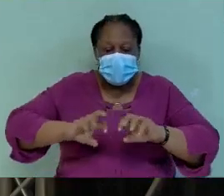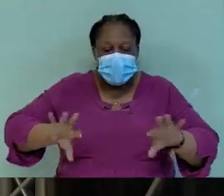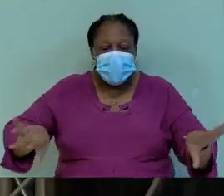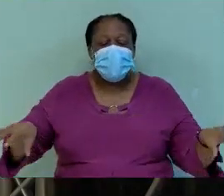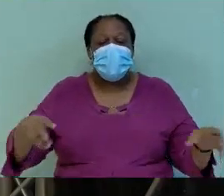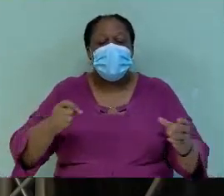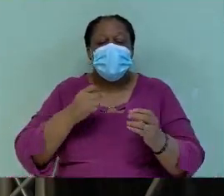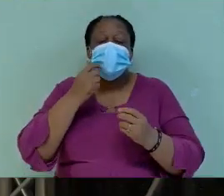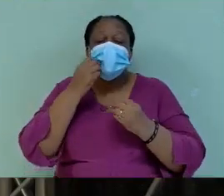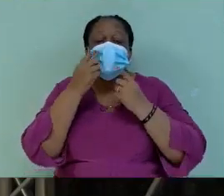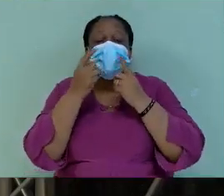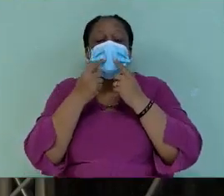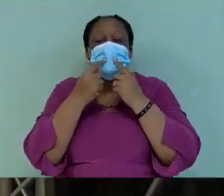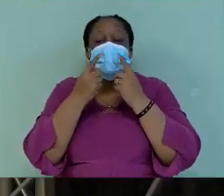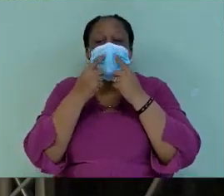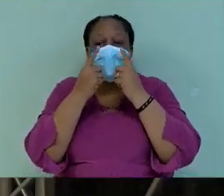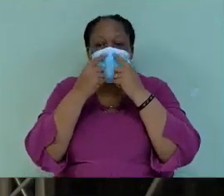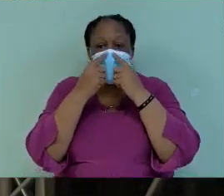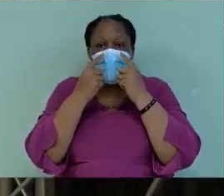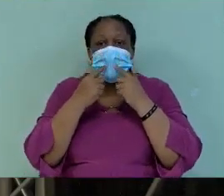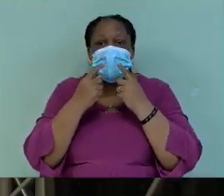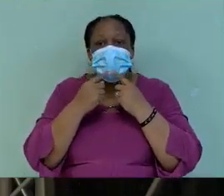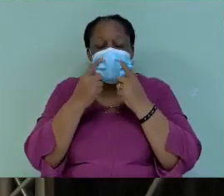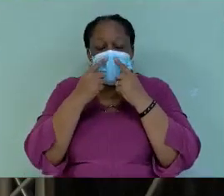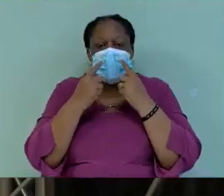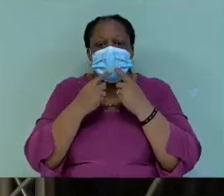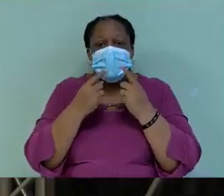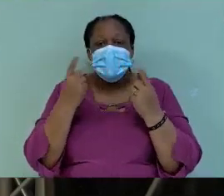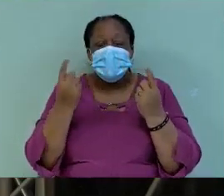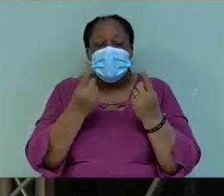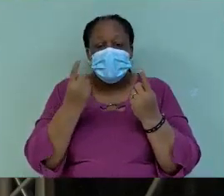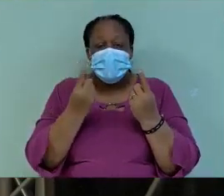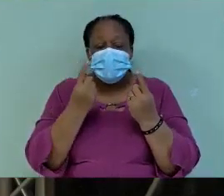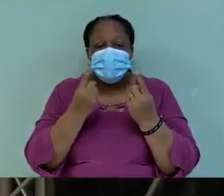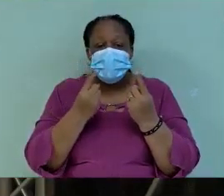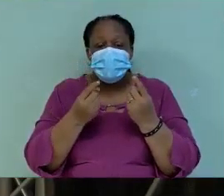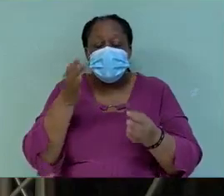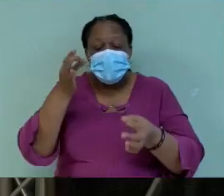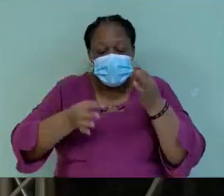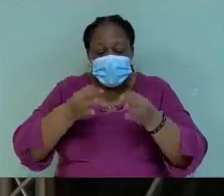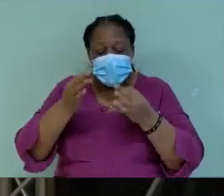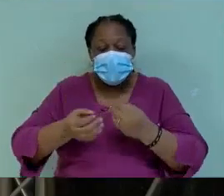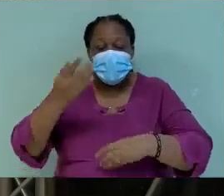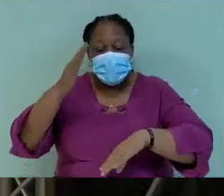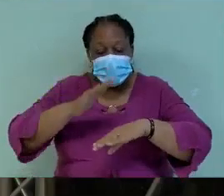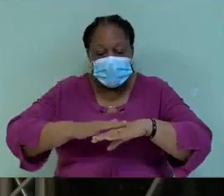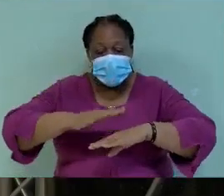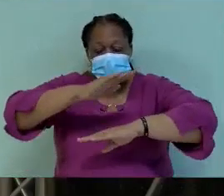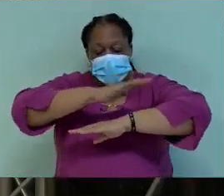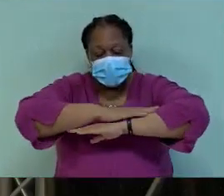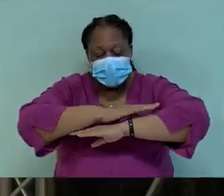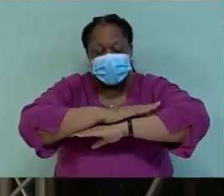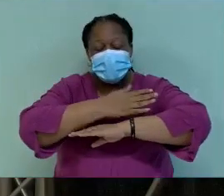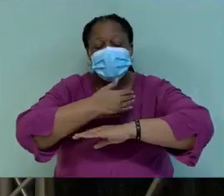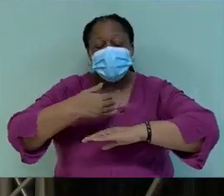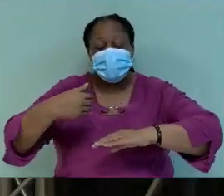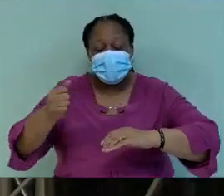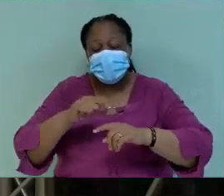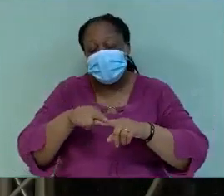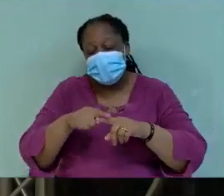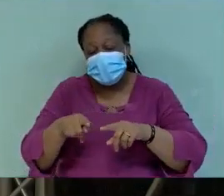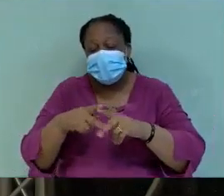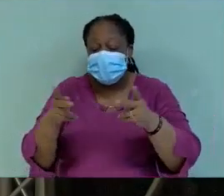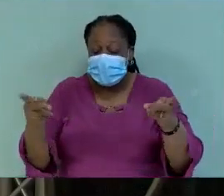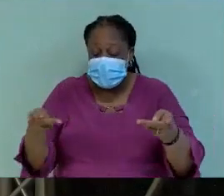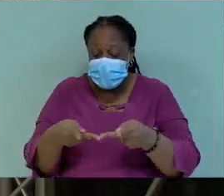respiratory droplets, and if these droplets get on a contaminated surface, you can contaminate yourself by putting your hands by your face or